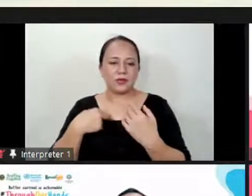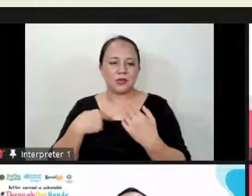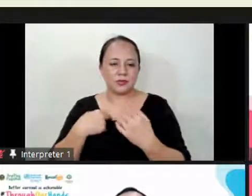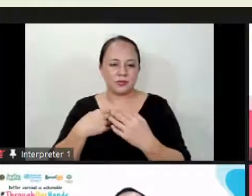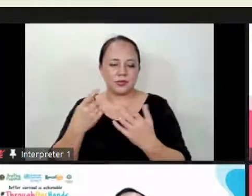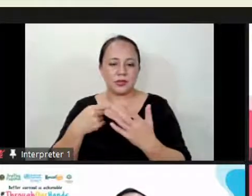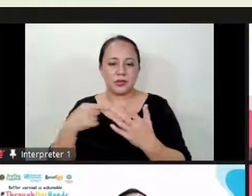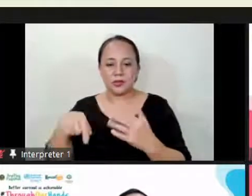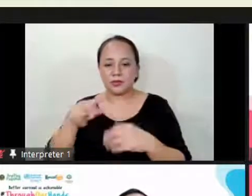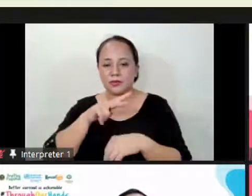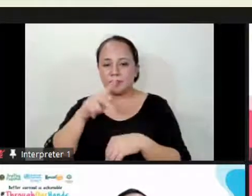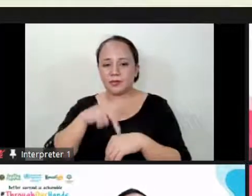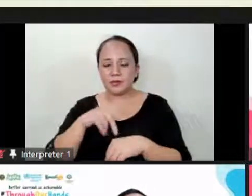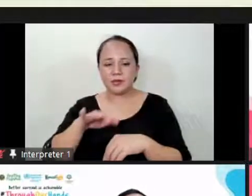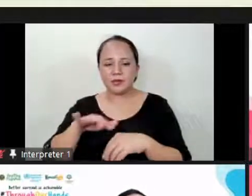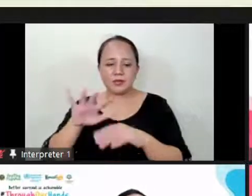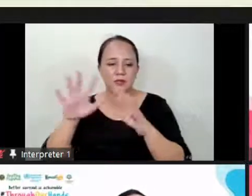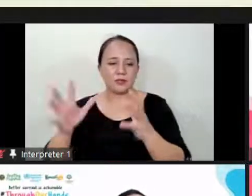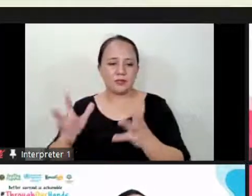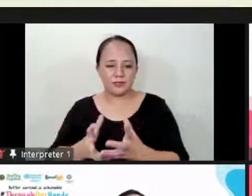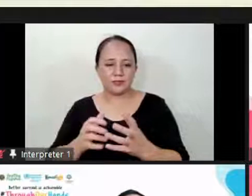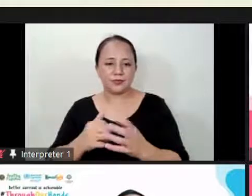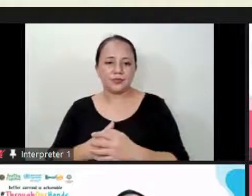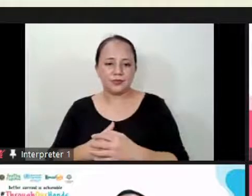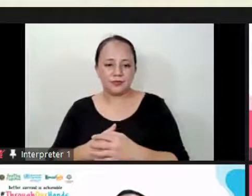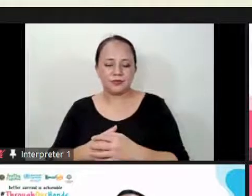in the Philippines and globally.